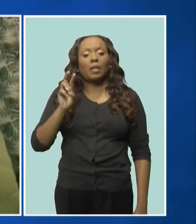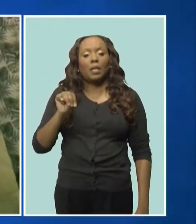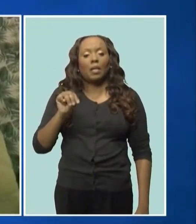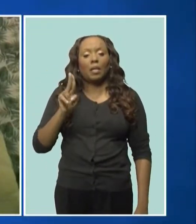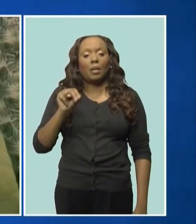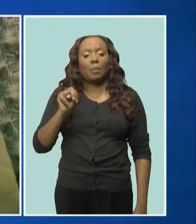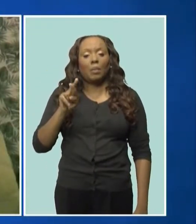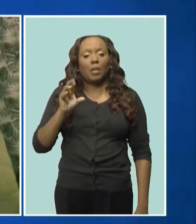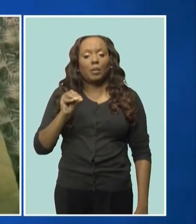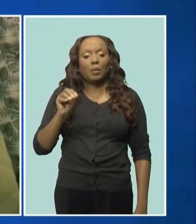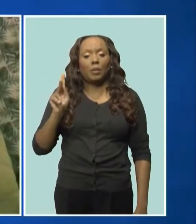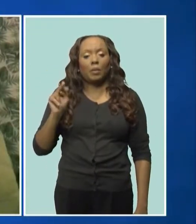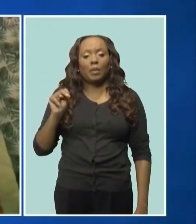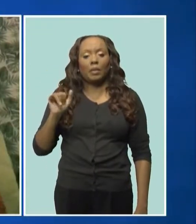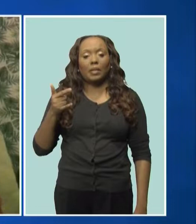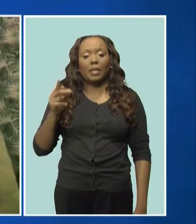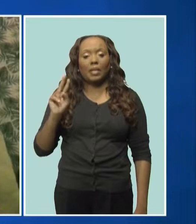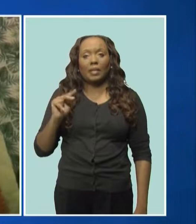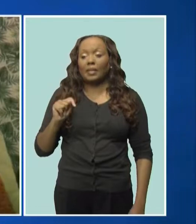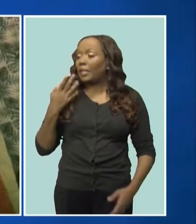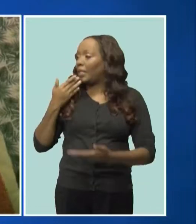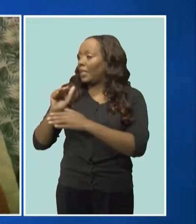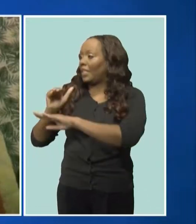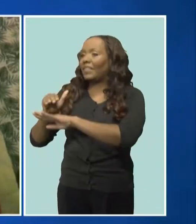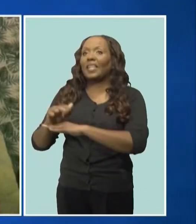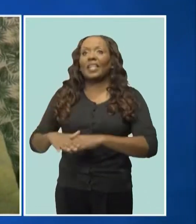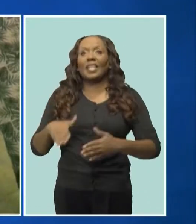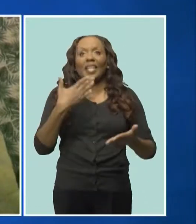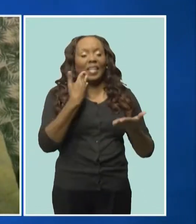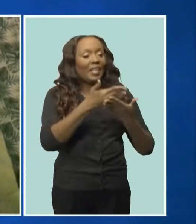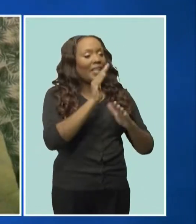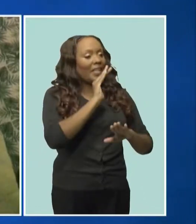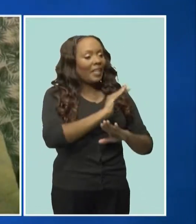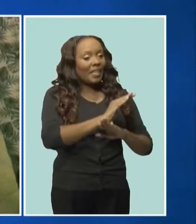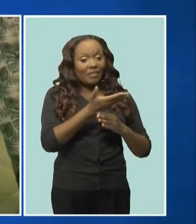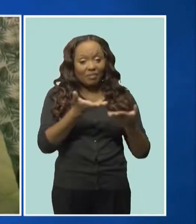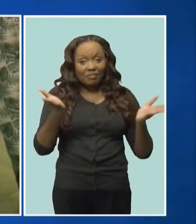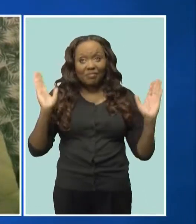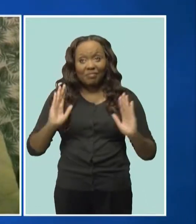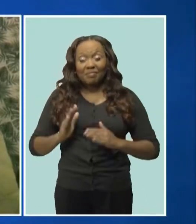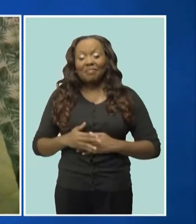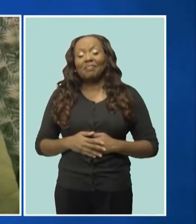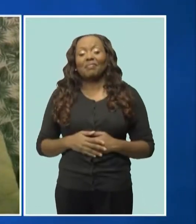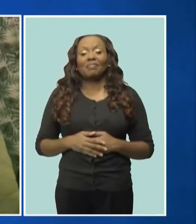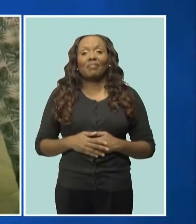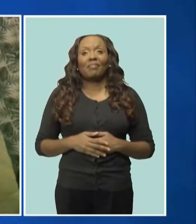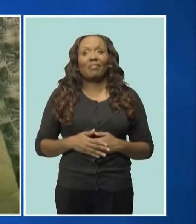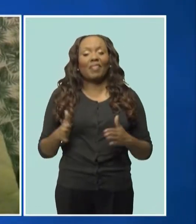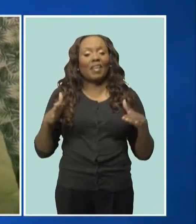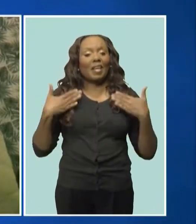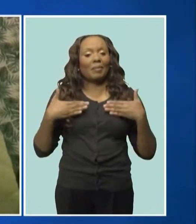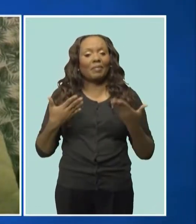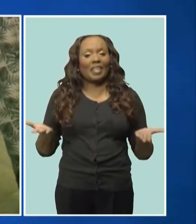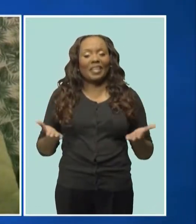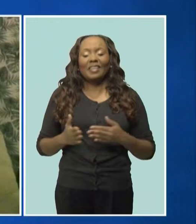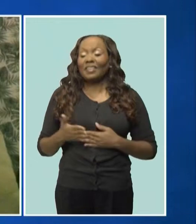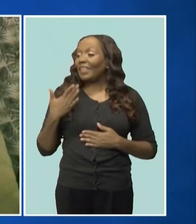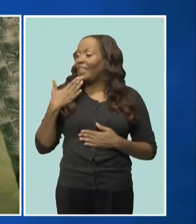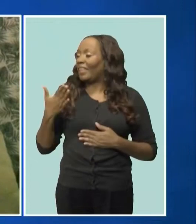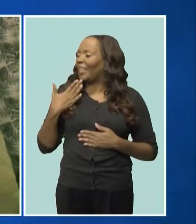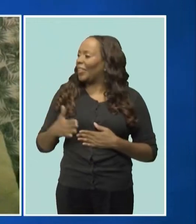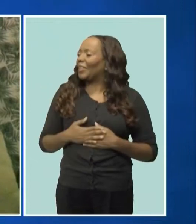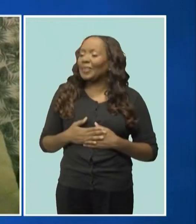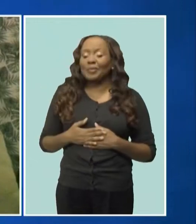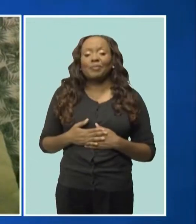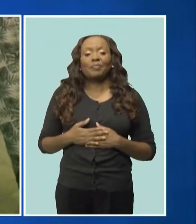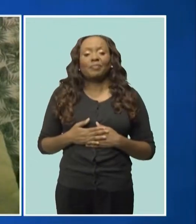evening to you. Good evening to you, Pearson, and good evening to all the viewers as well. Happy to be here. Thank you for joining us. Now, all of